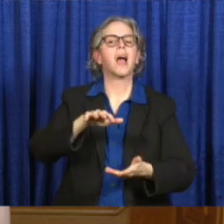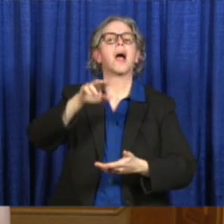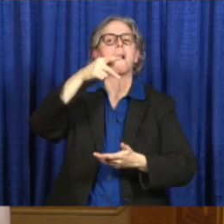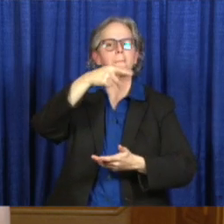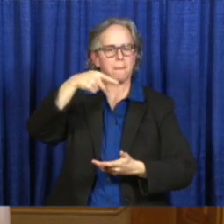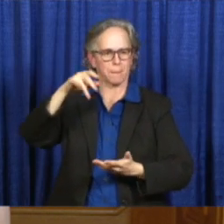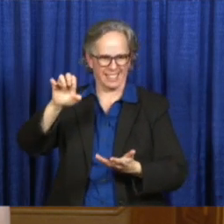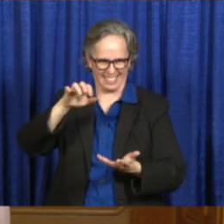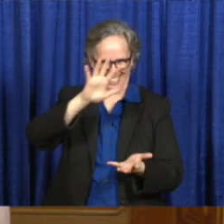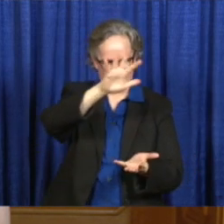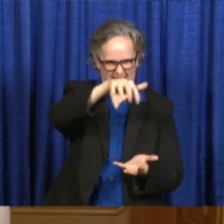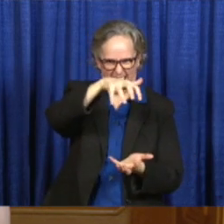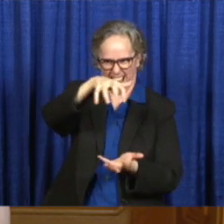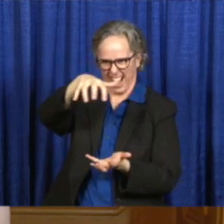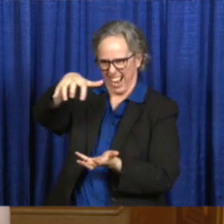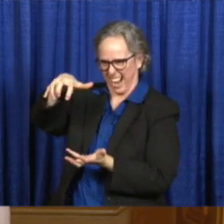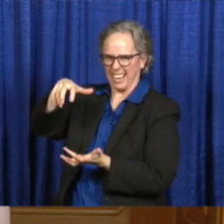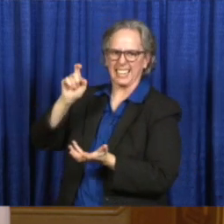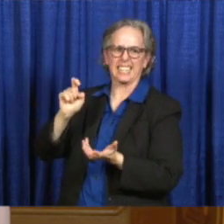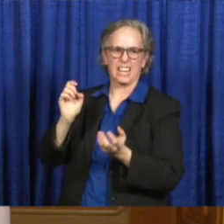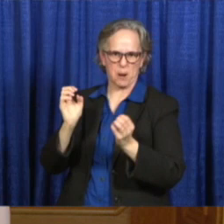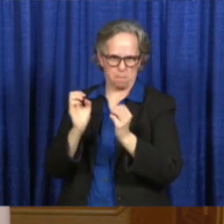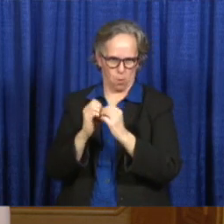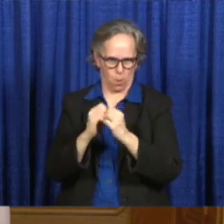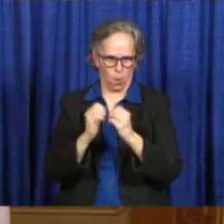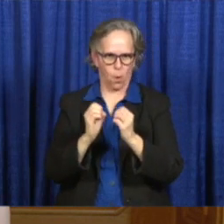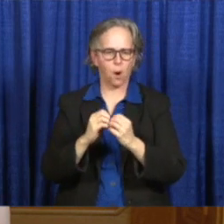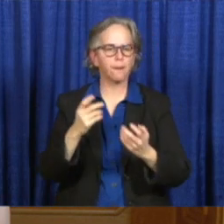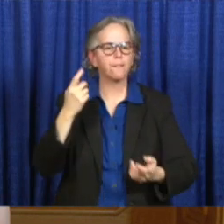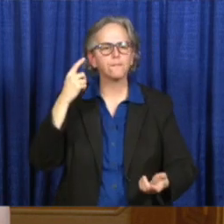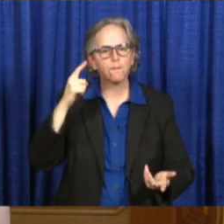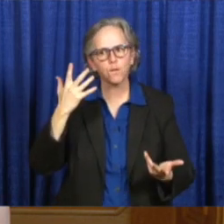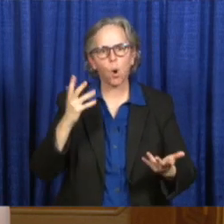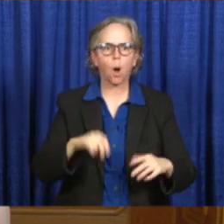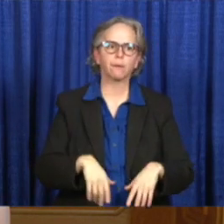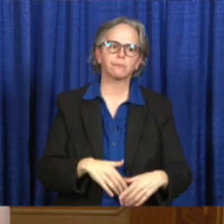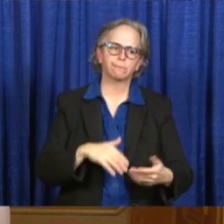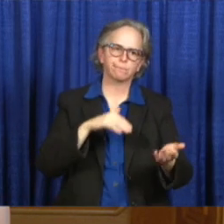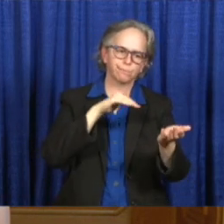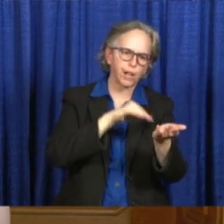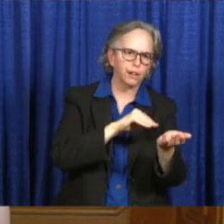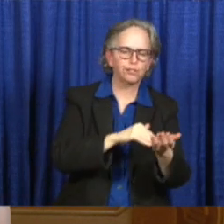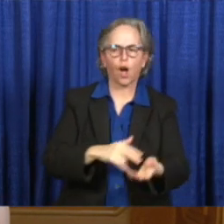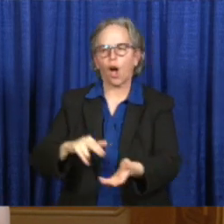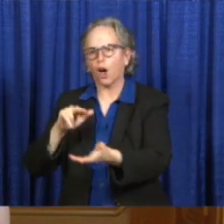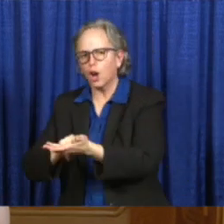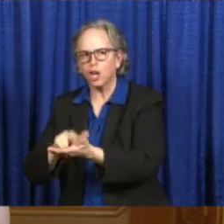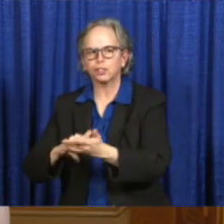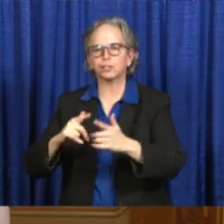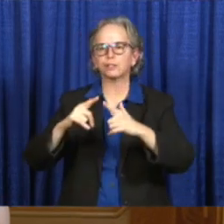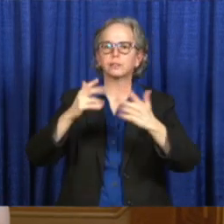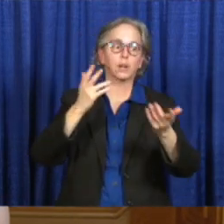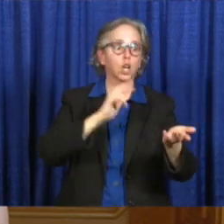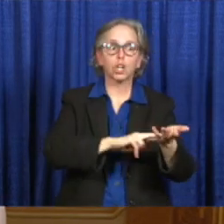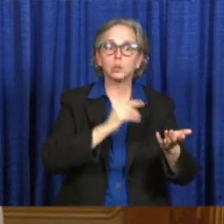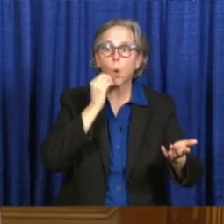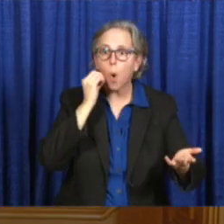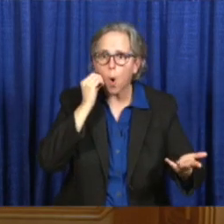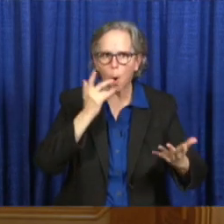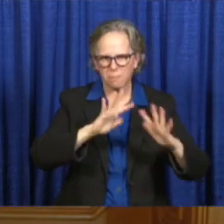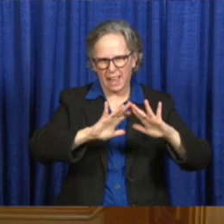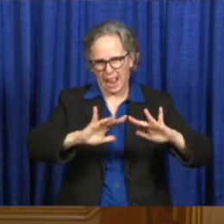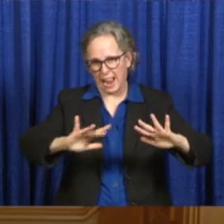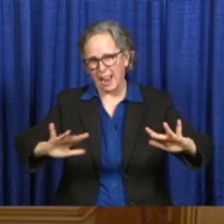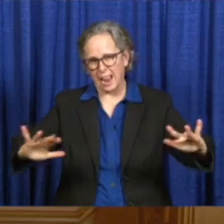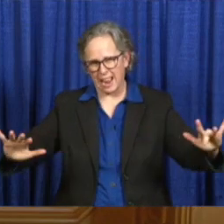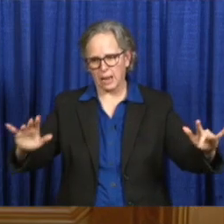in nursing homes, folks who are in hospitals, our medical personnel, and we know we have a real need